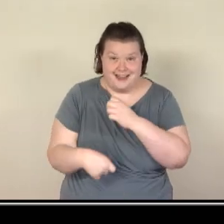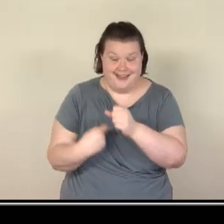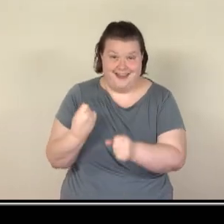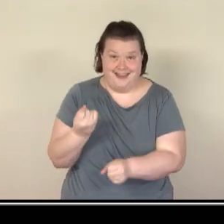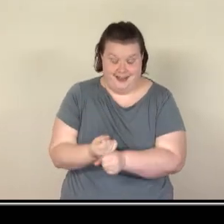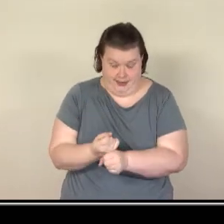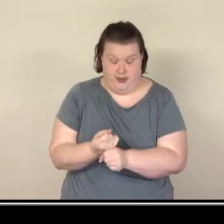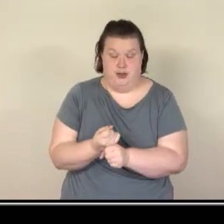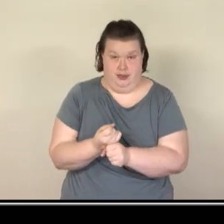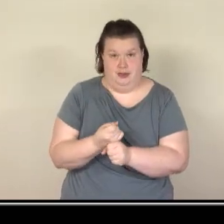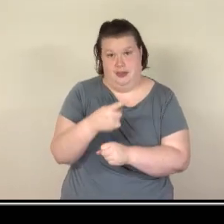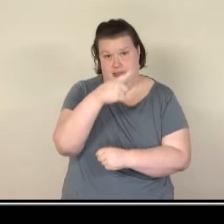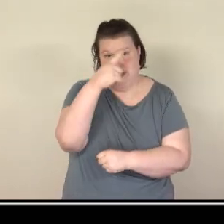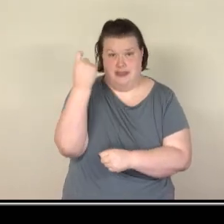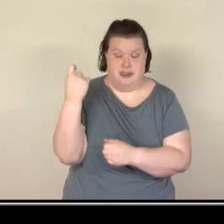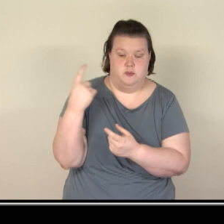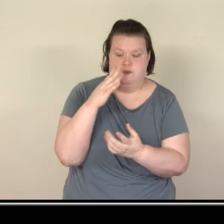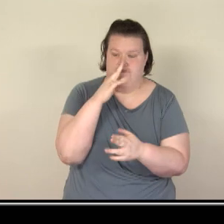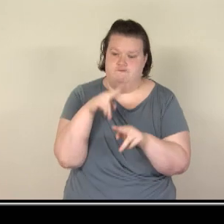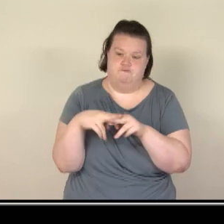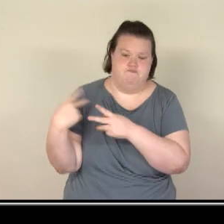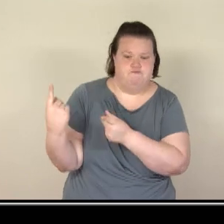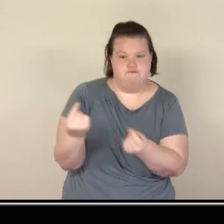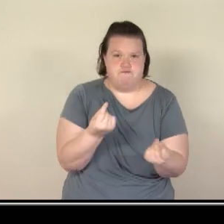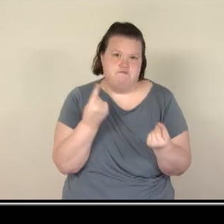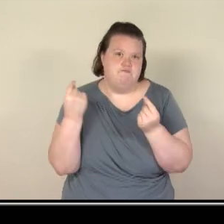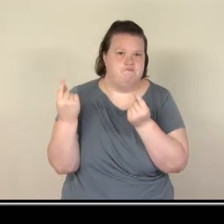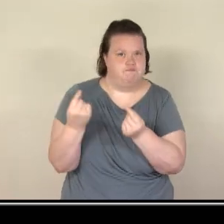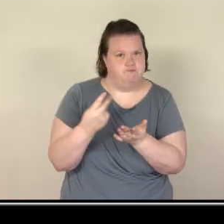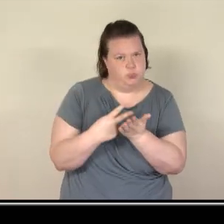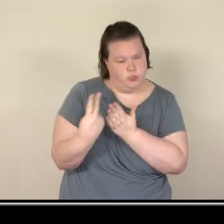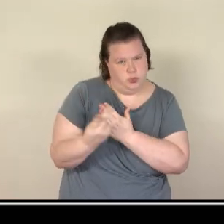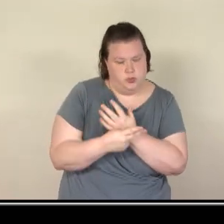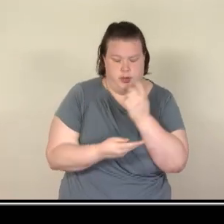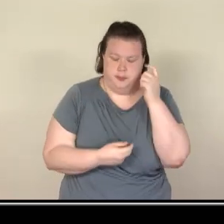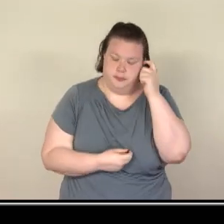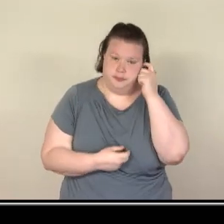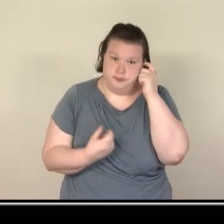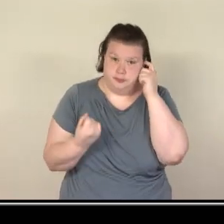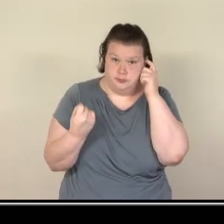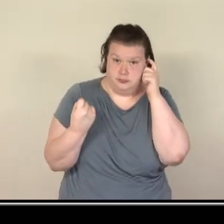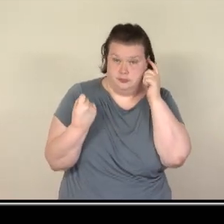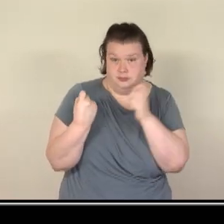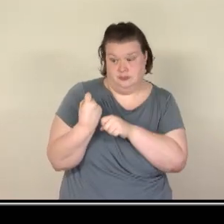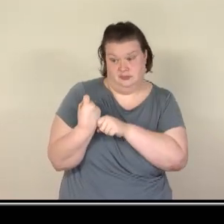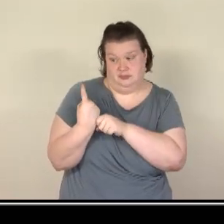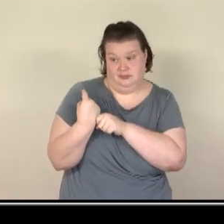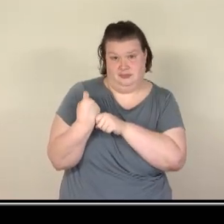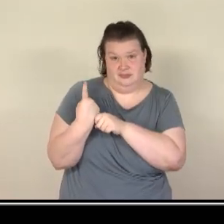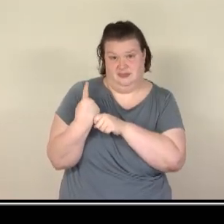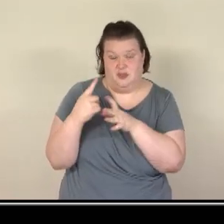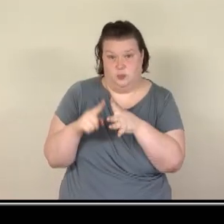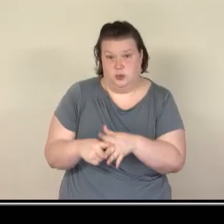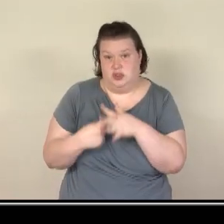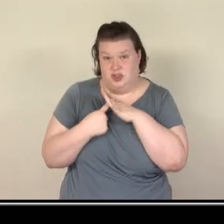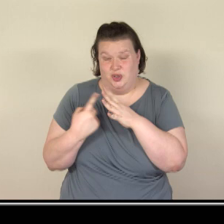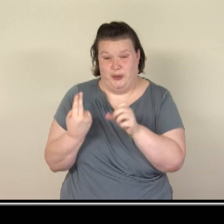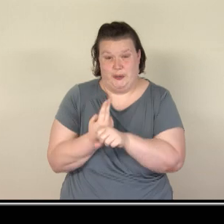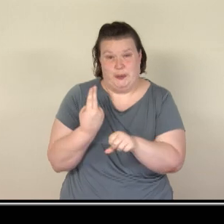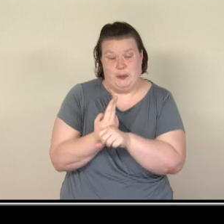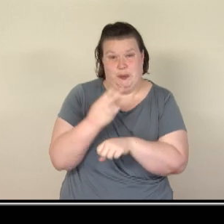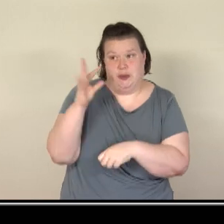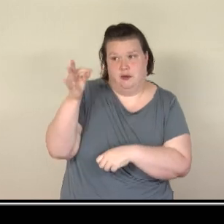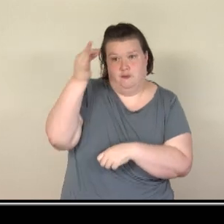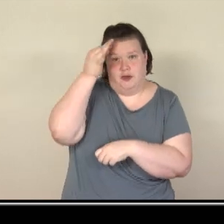summer enrichment program. And as you might recall, this program we started last year using federal